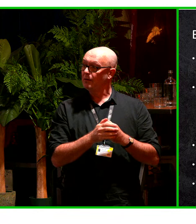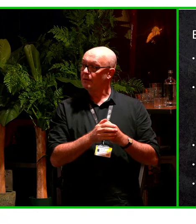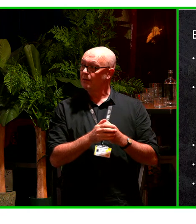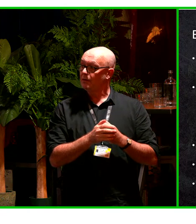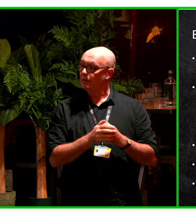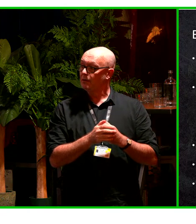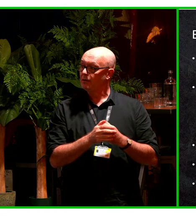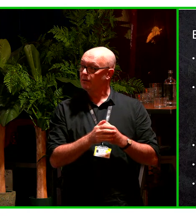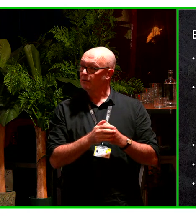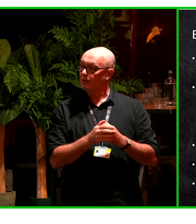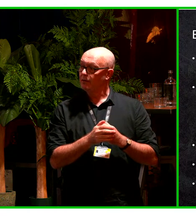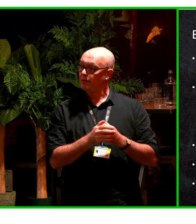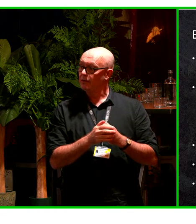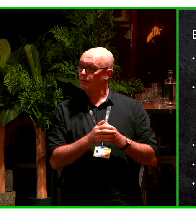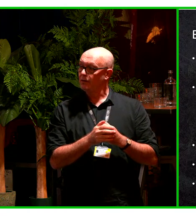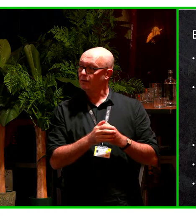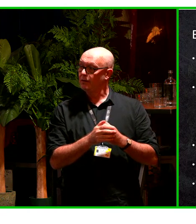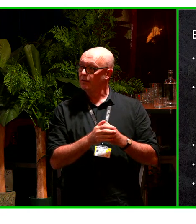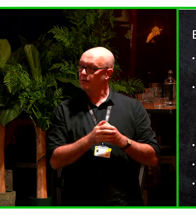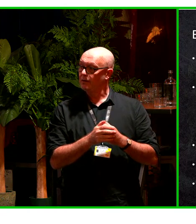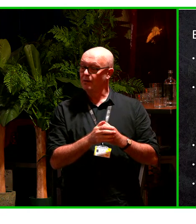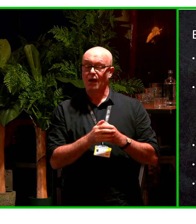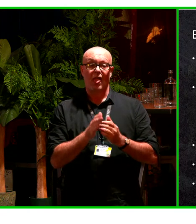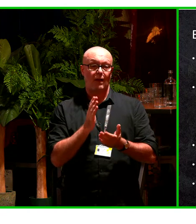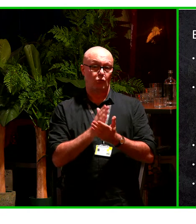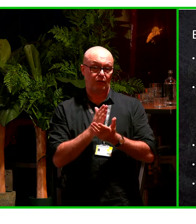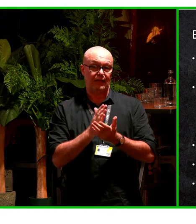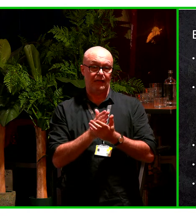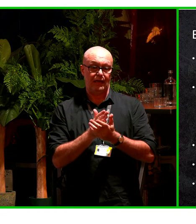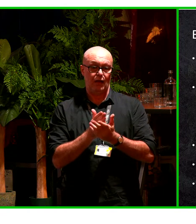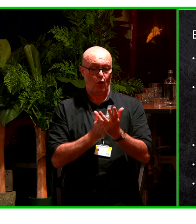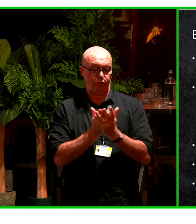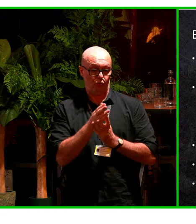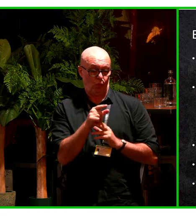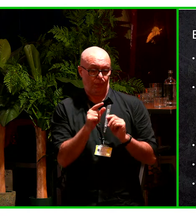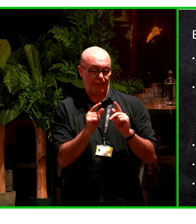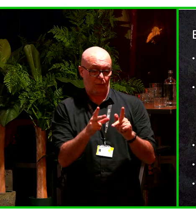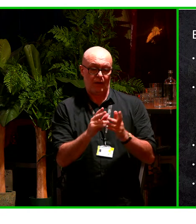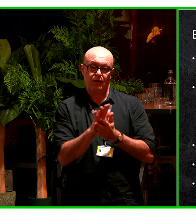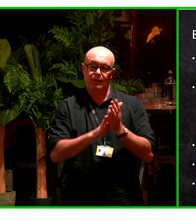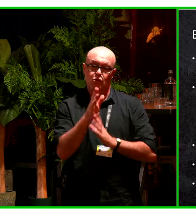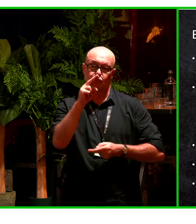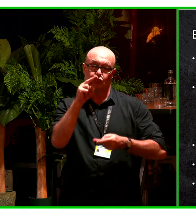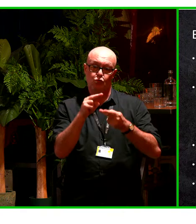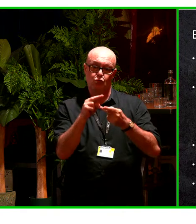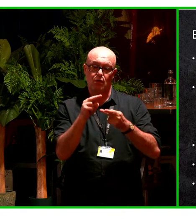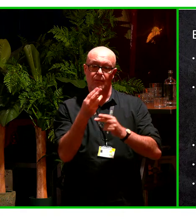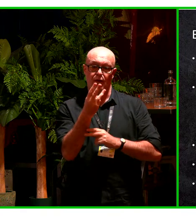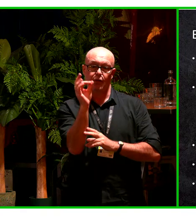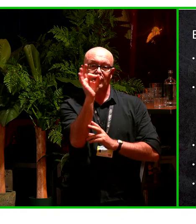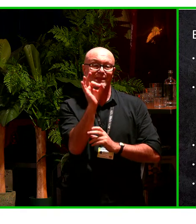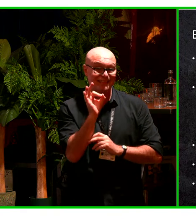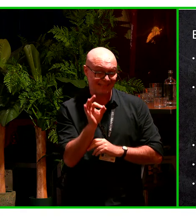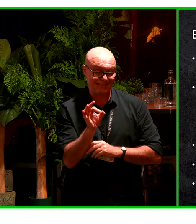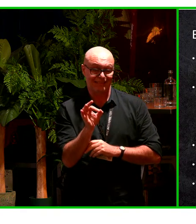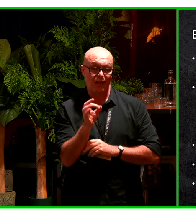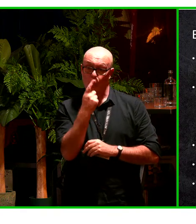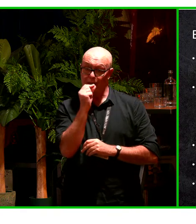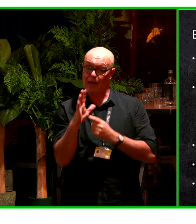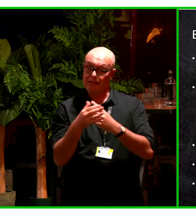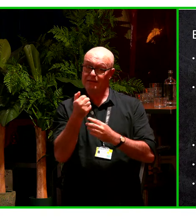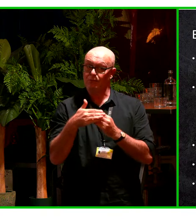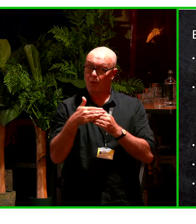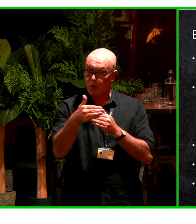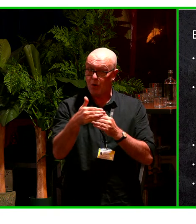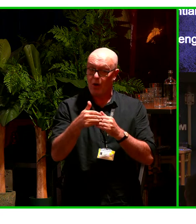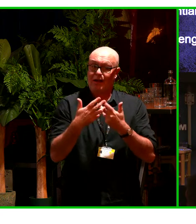associated embodied carbon by 30%. Now, we know we can go much further than that, but the technology is new, and we're on